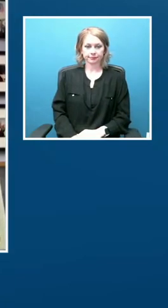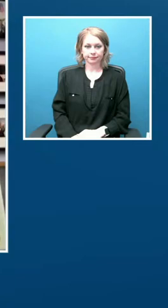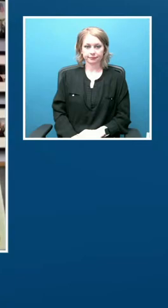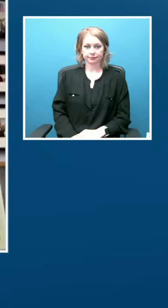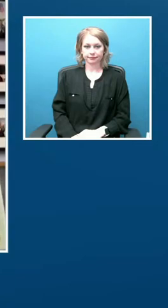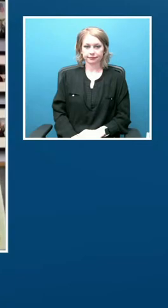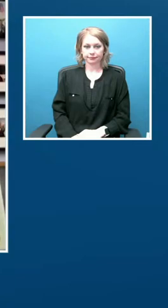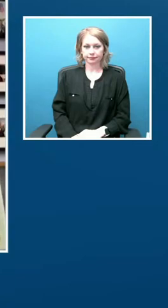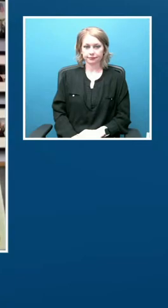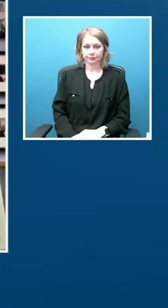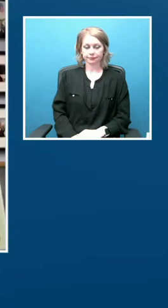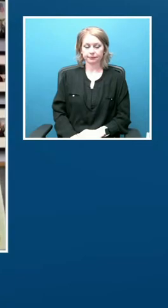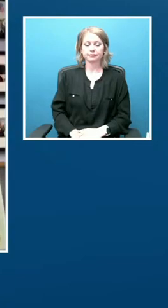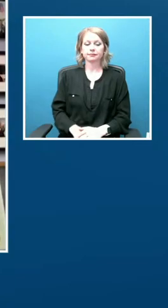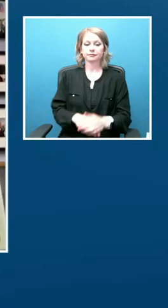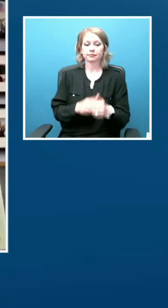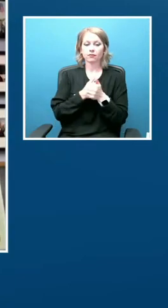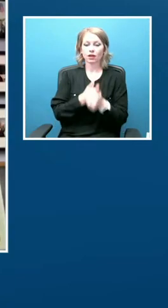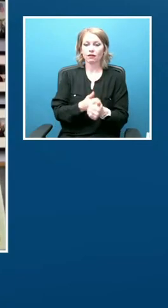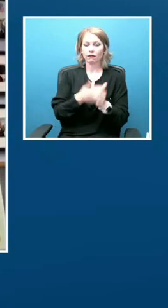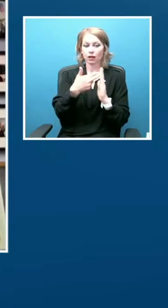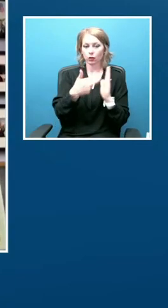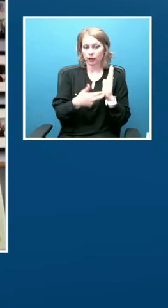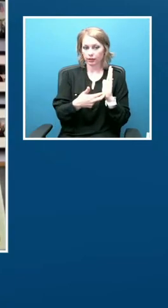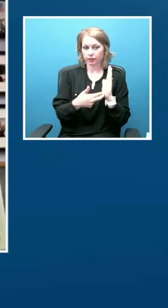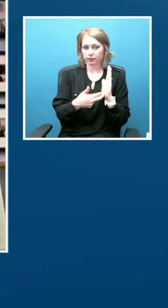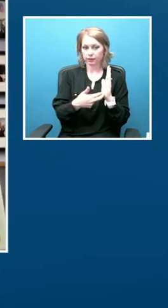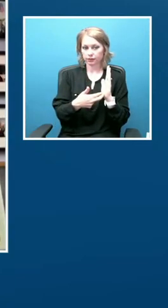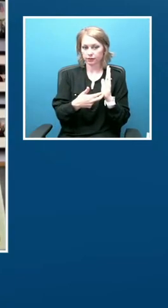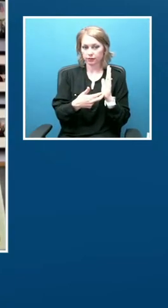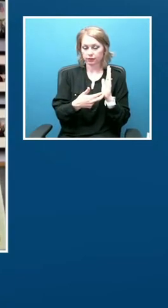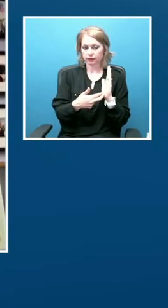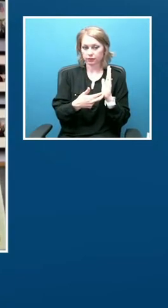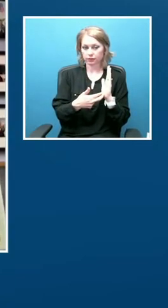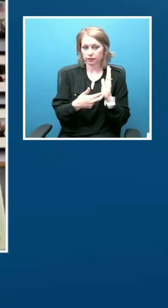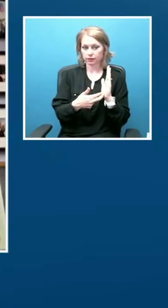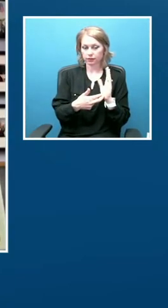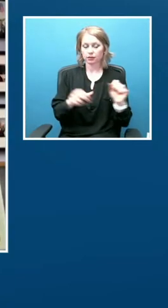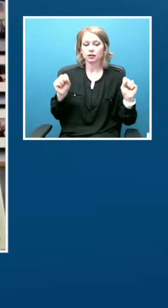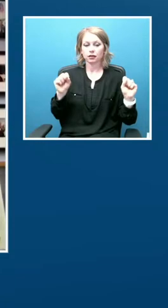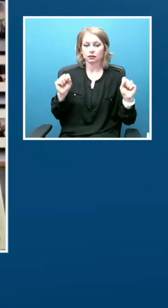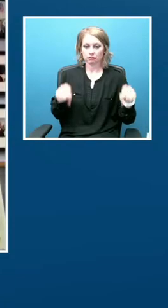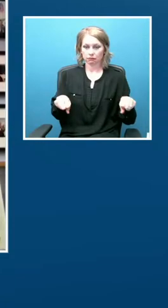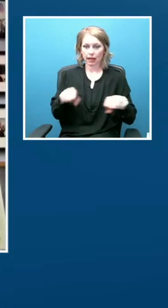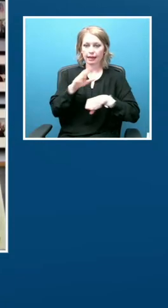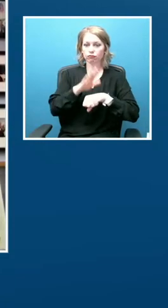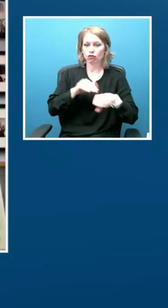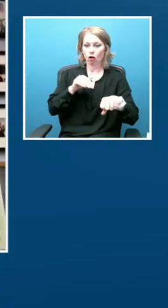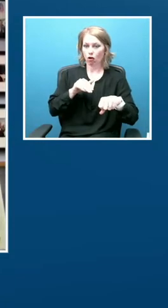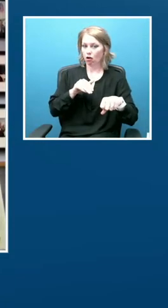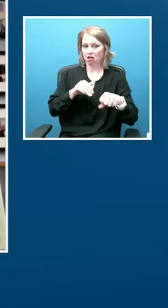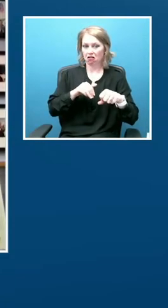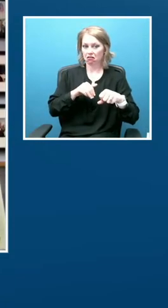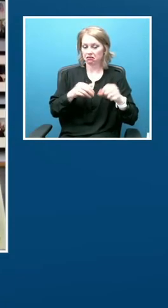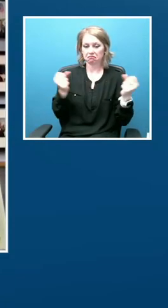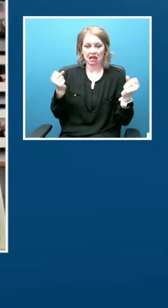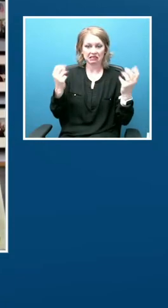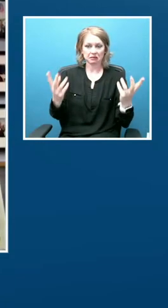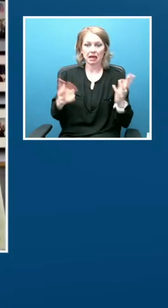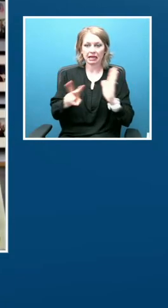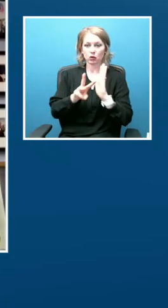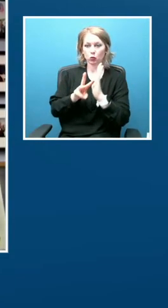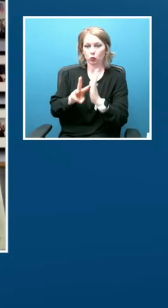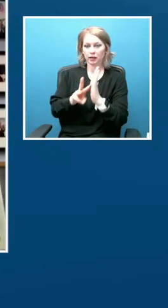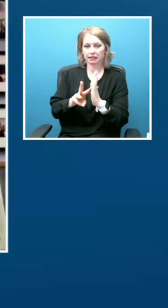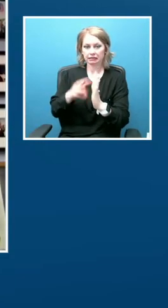Under our rules, each side may call as many witnesses as they deem appropriate.